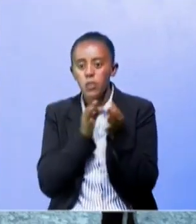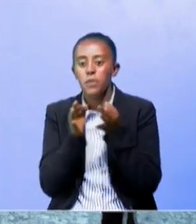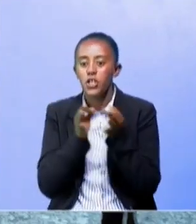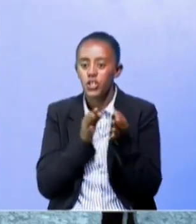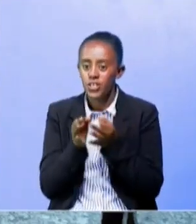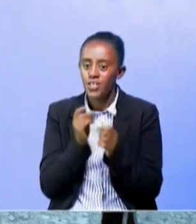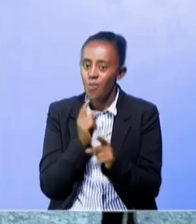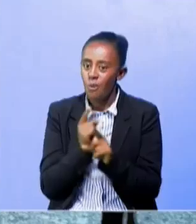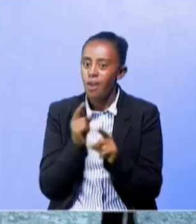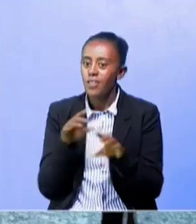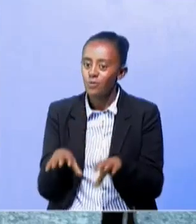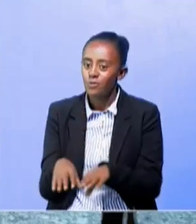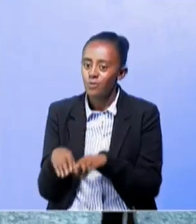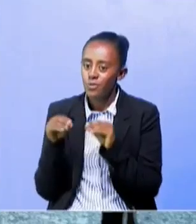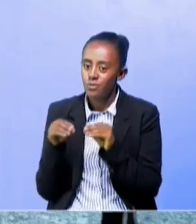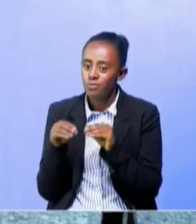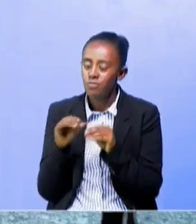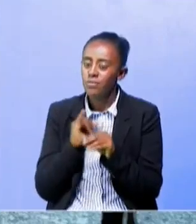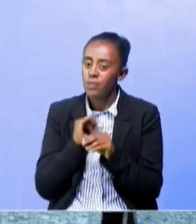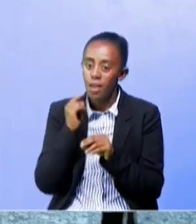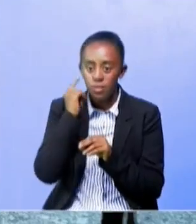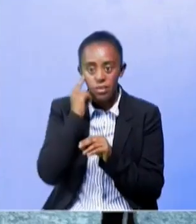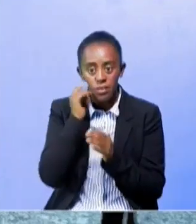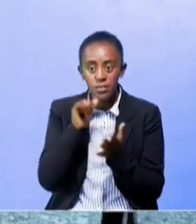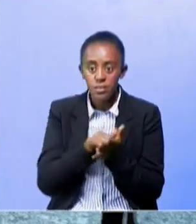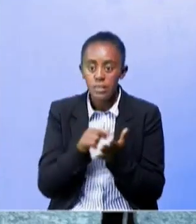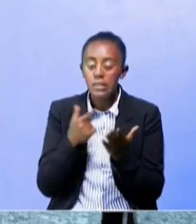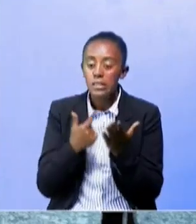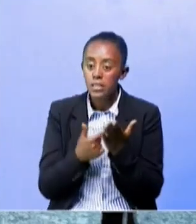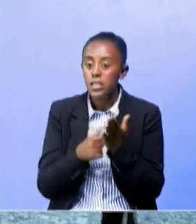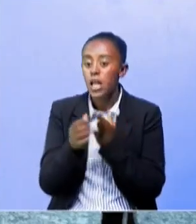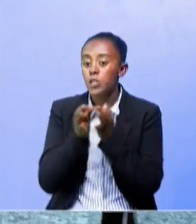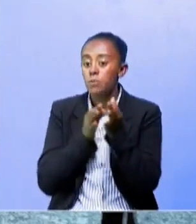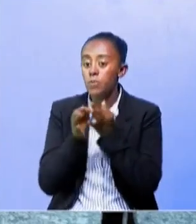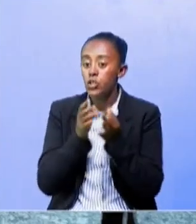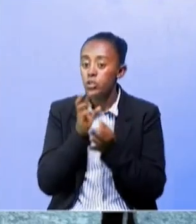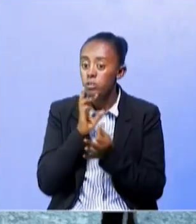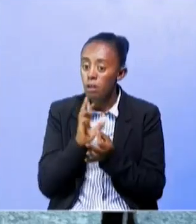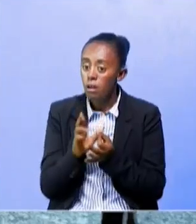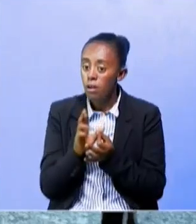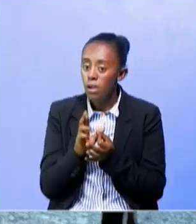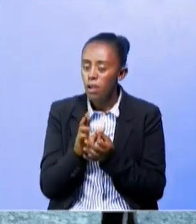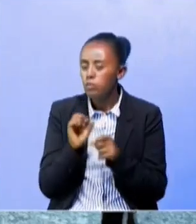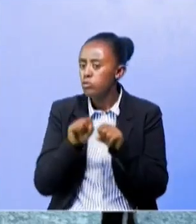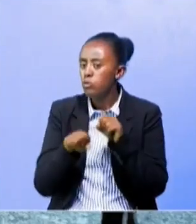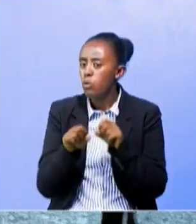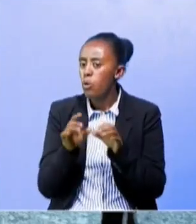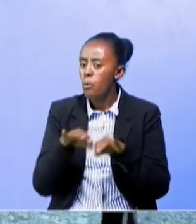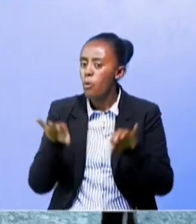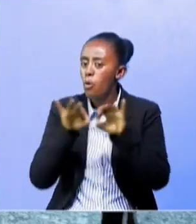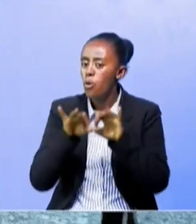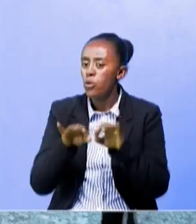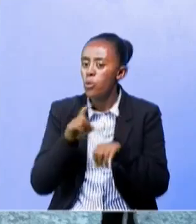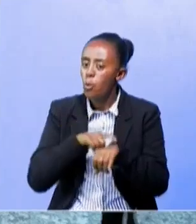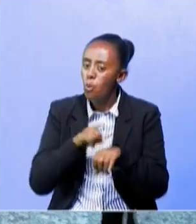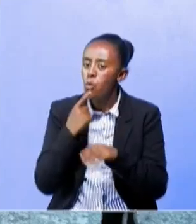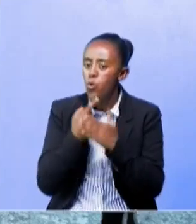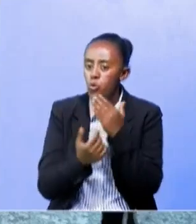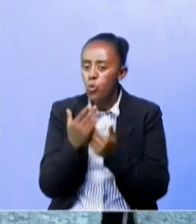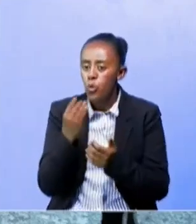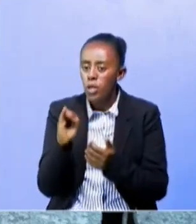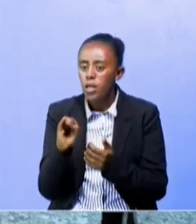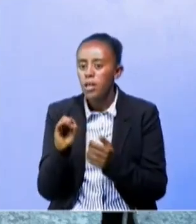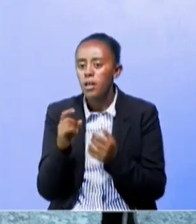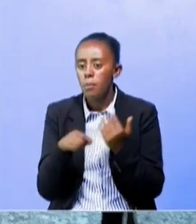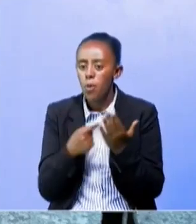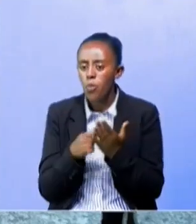All right, students. I think that these expressions are so important while you are talking about any kind